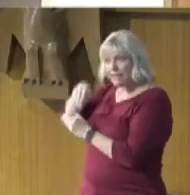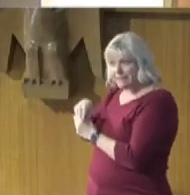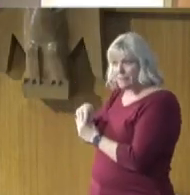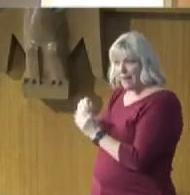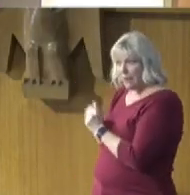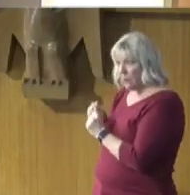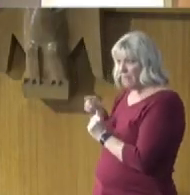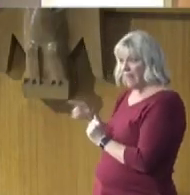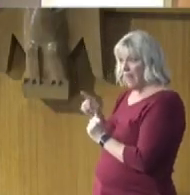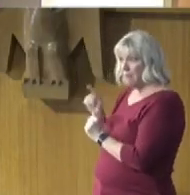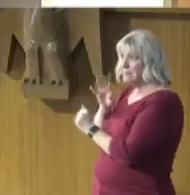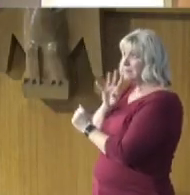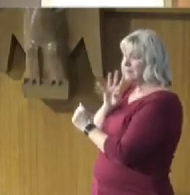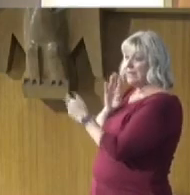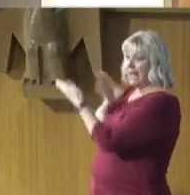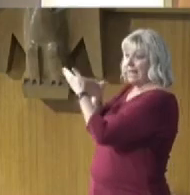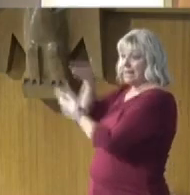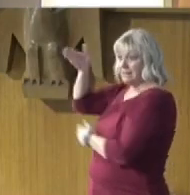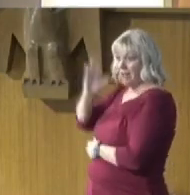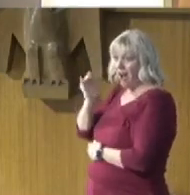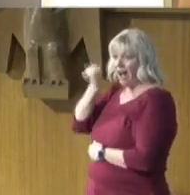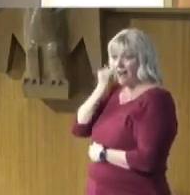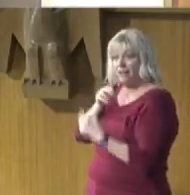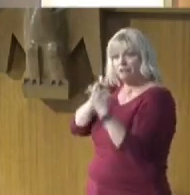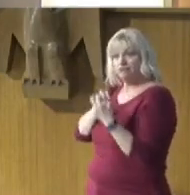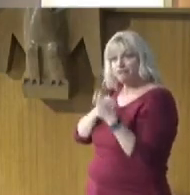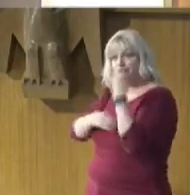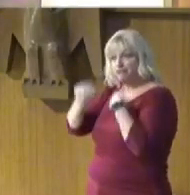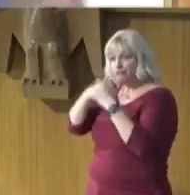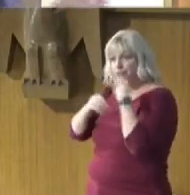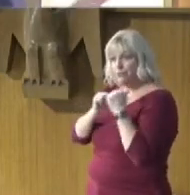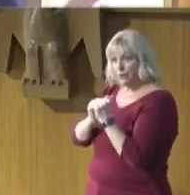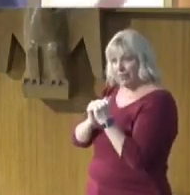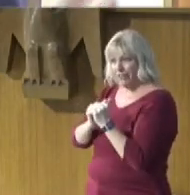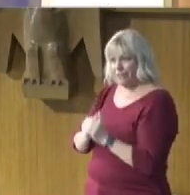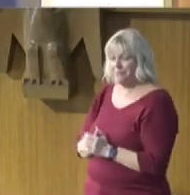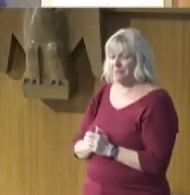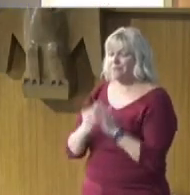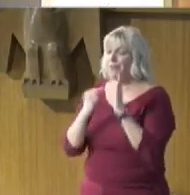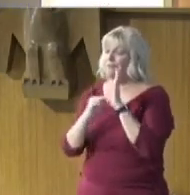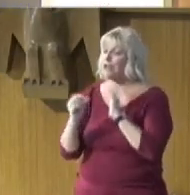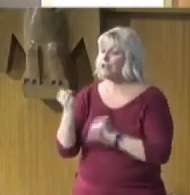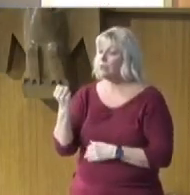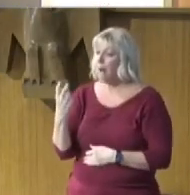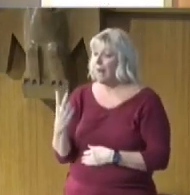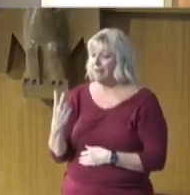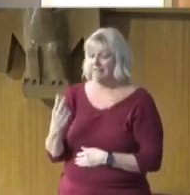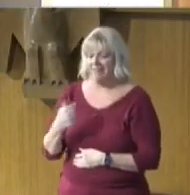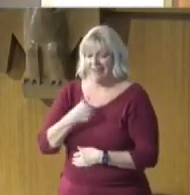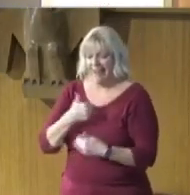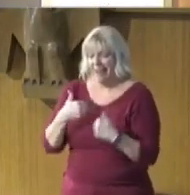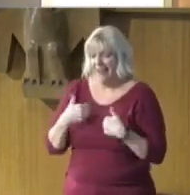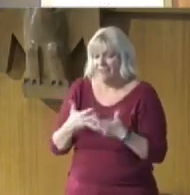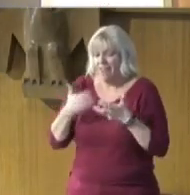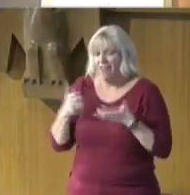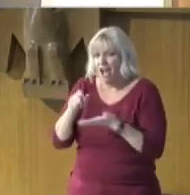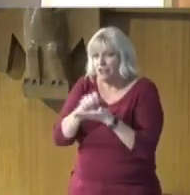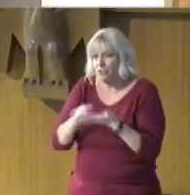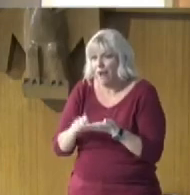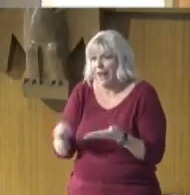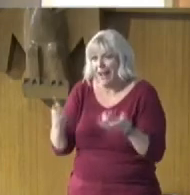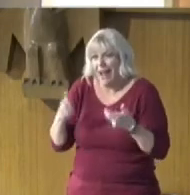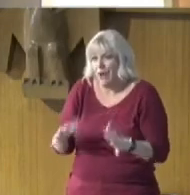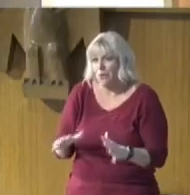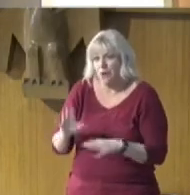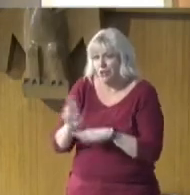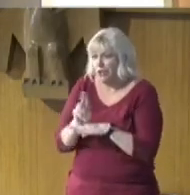you share a meal with them. We then read in verse 12, although I have much to write you, I would rather not use paper and ink. Instead, I hope